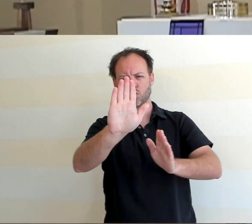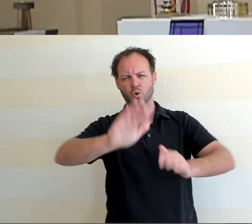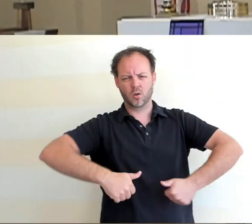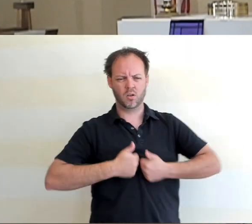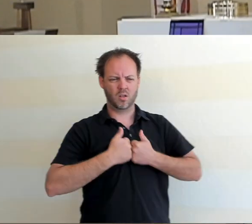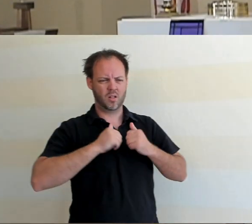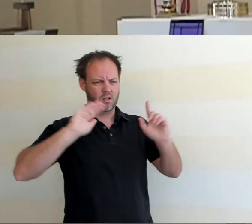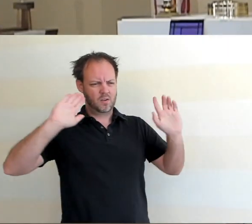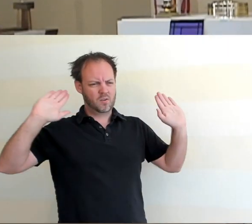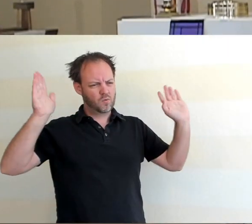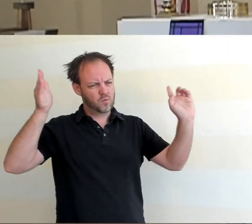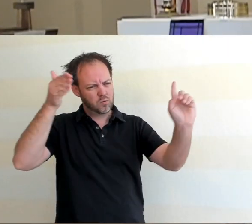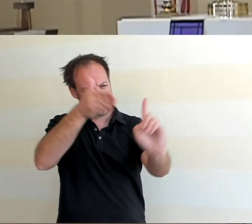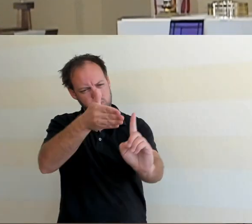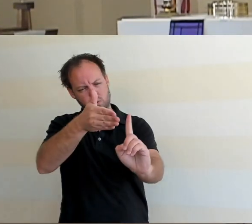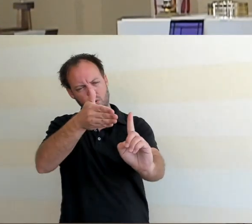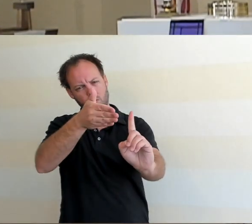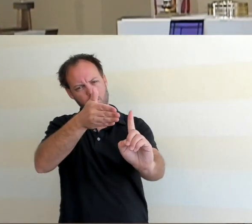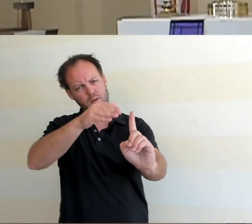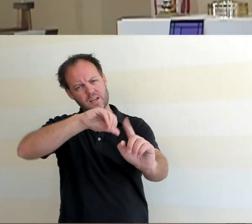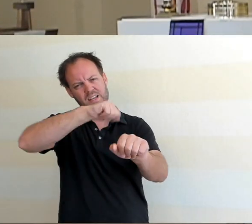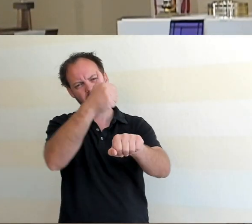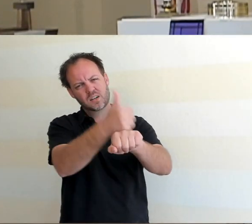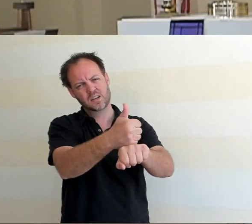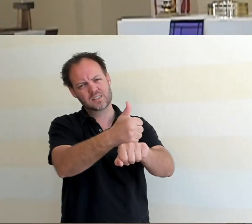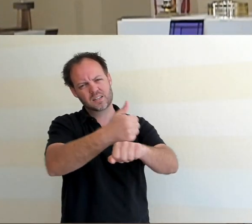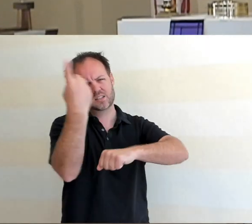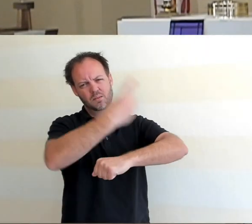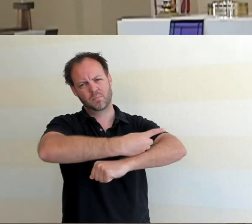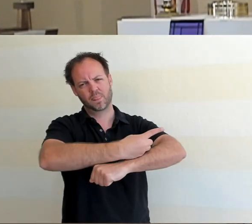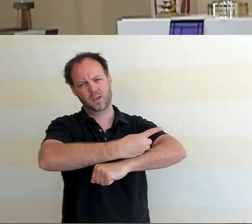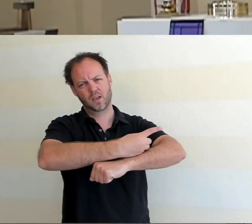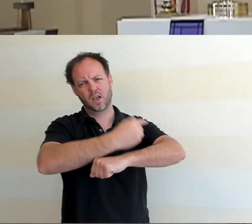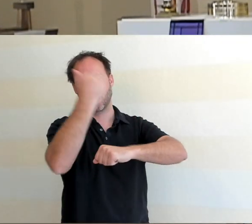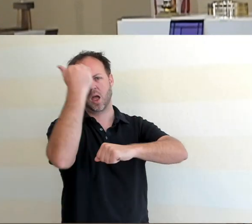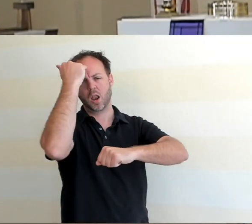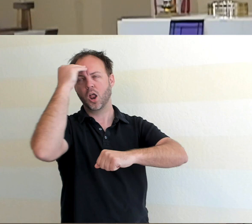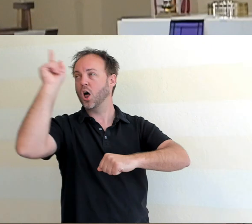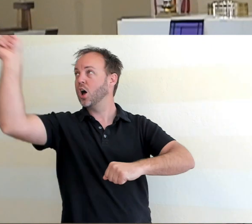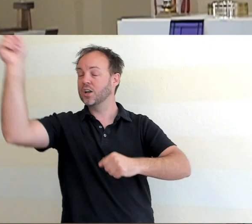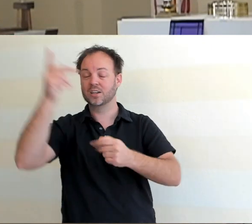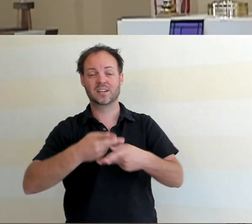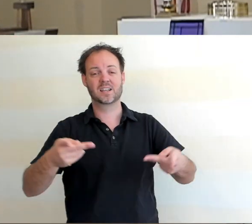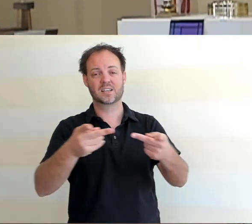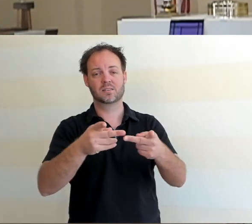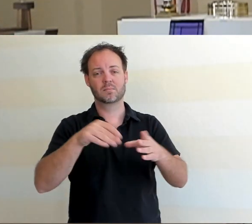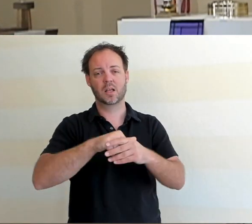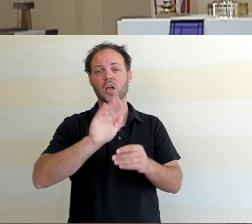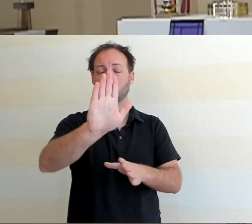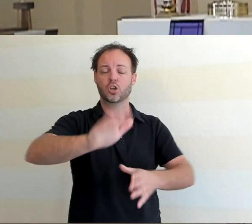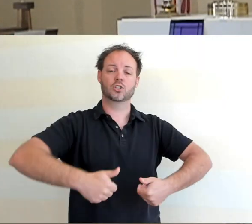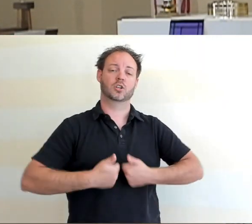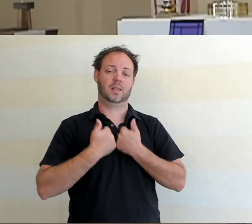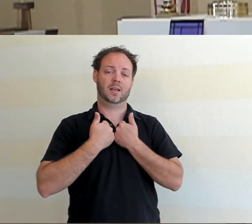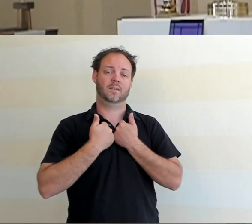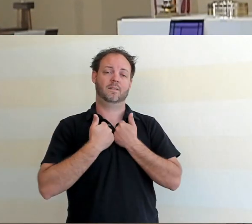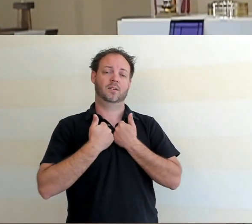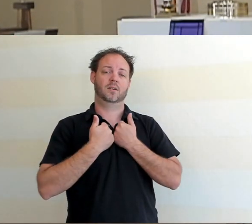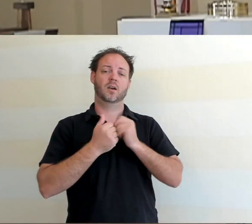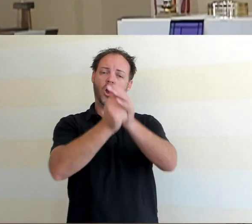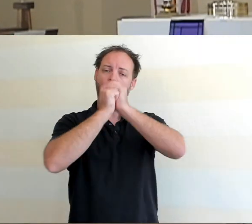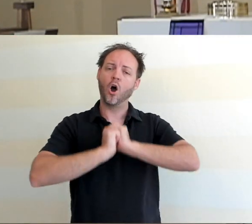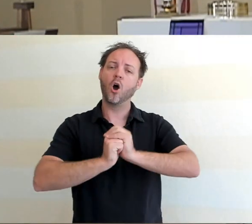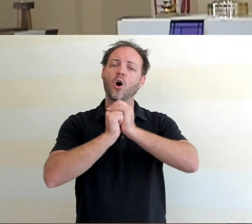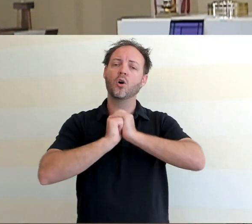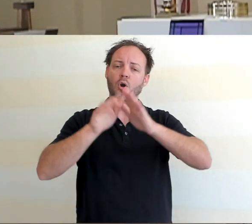It sets the tone for the day. It acknowledges God's place in your life.